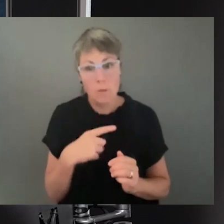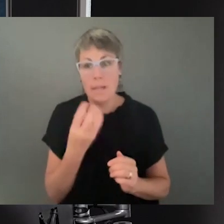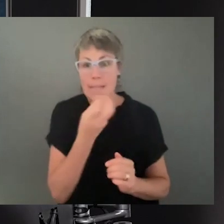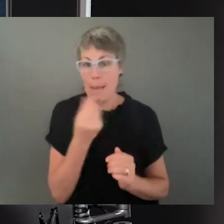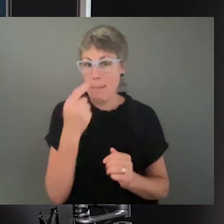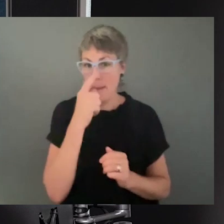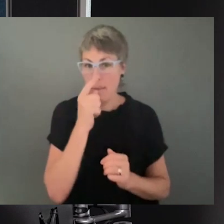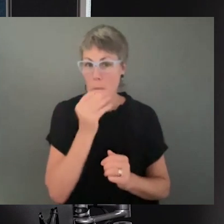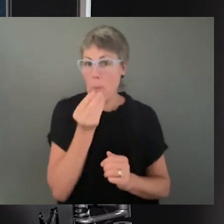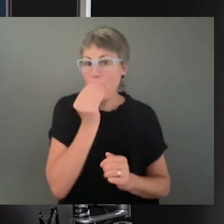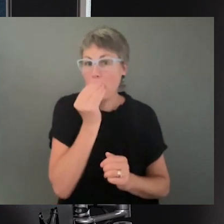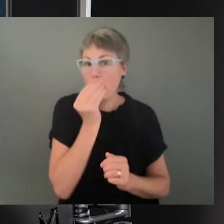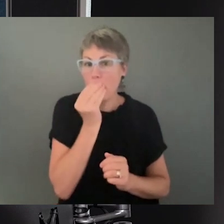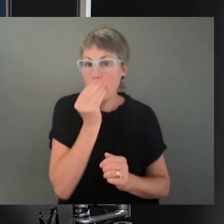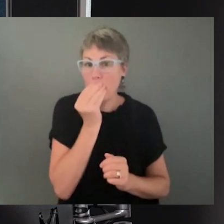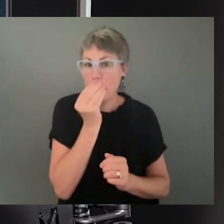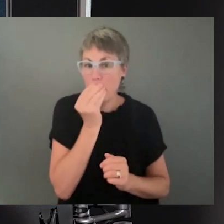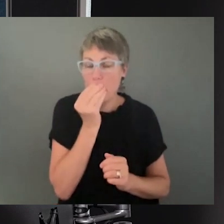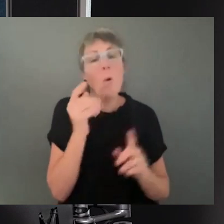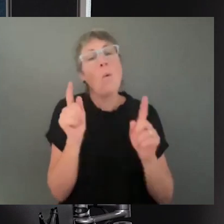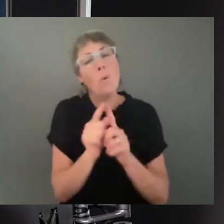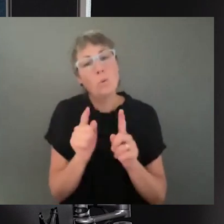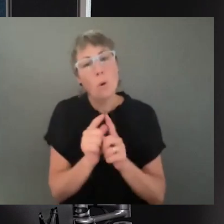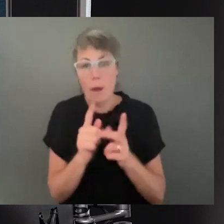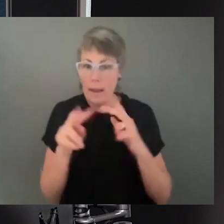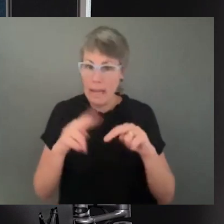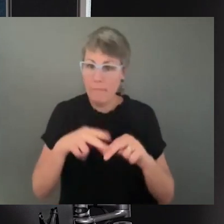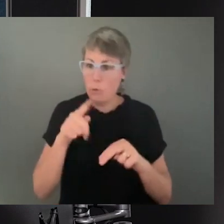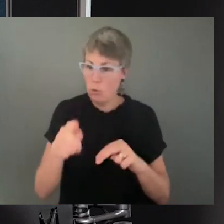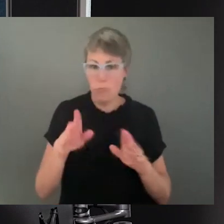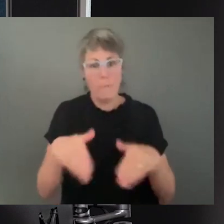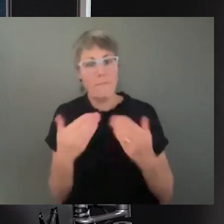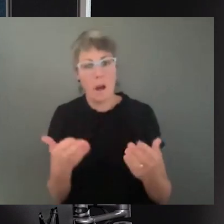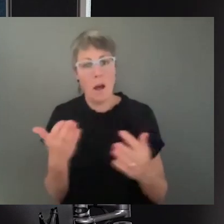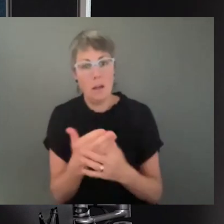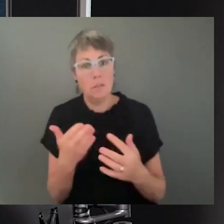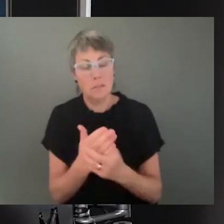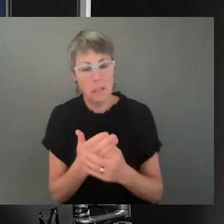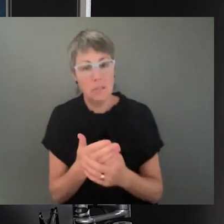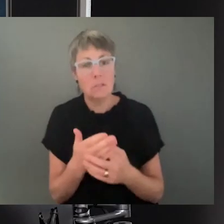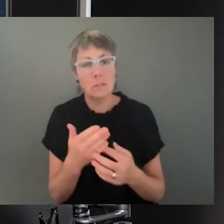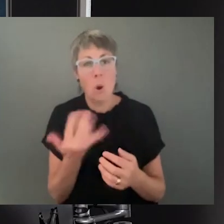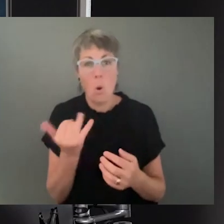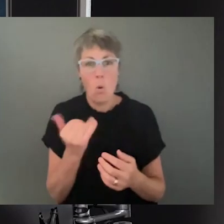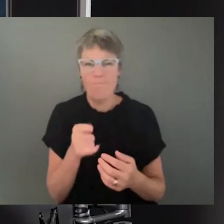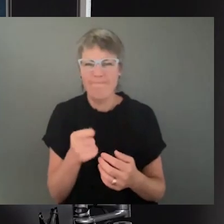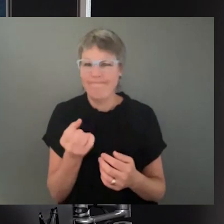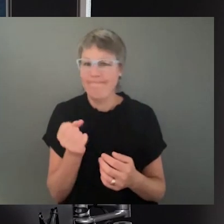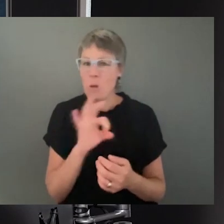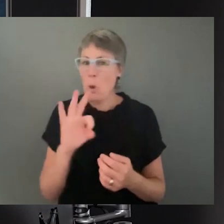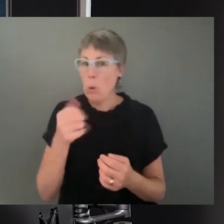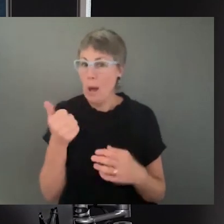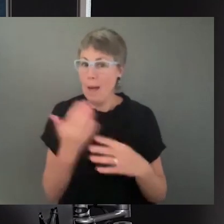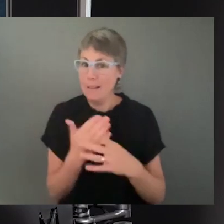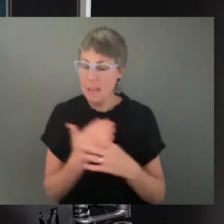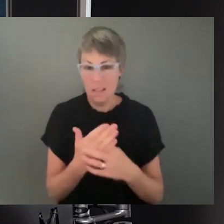things I would always recommend is be transparent, put it on your website, say what you do and don't have, because then people